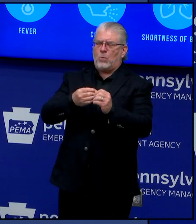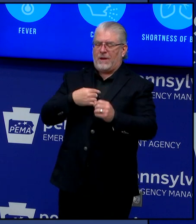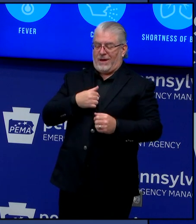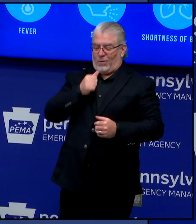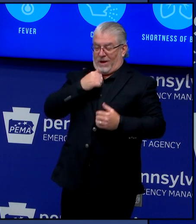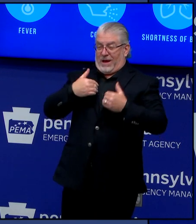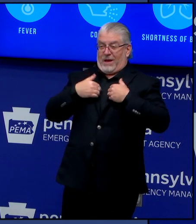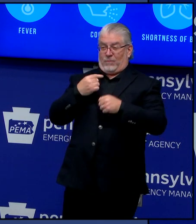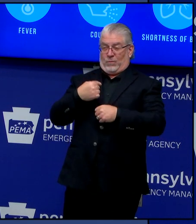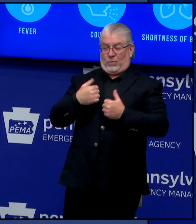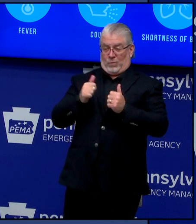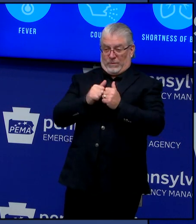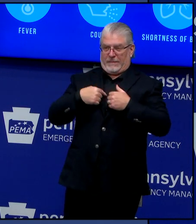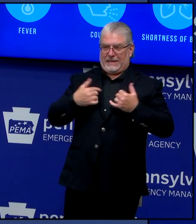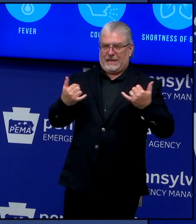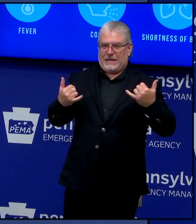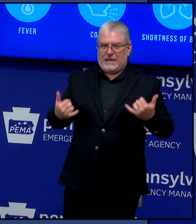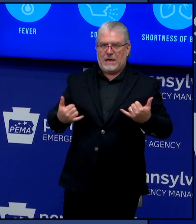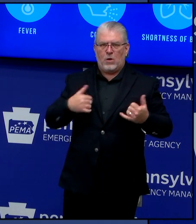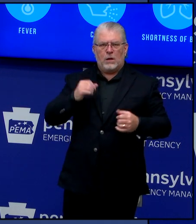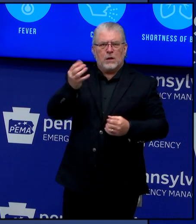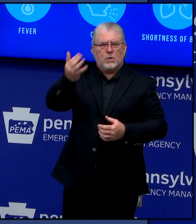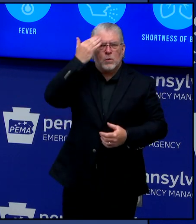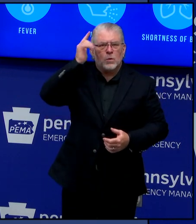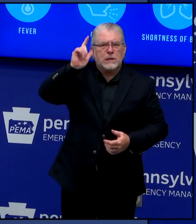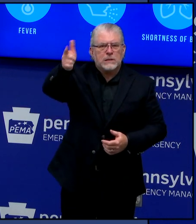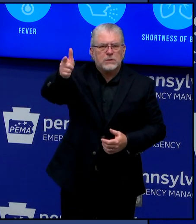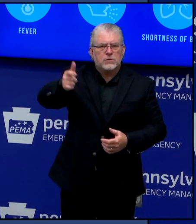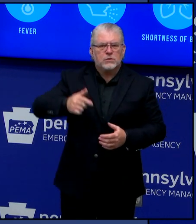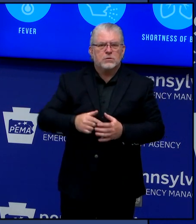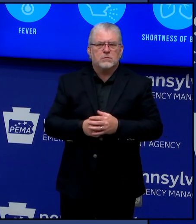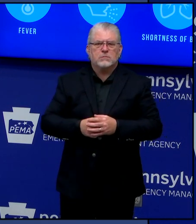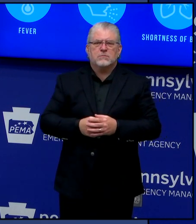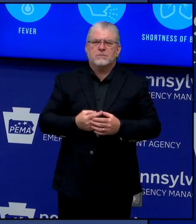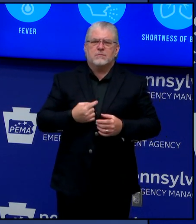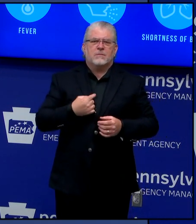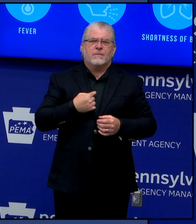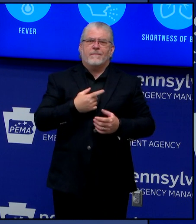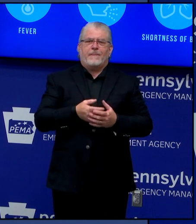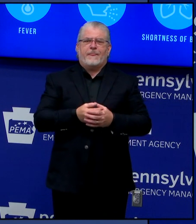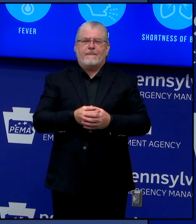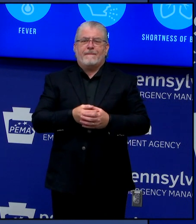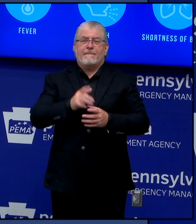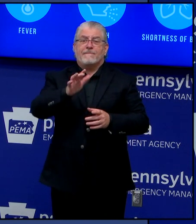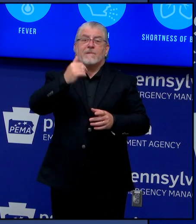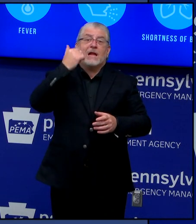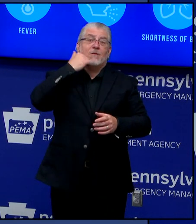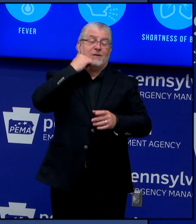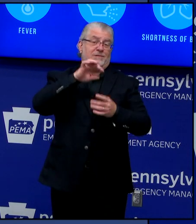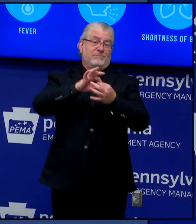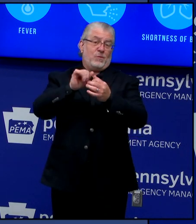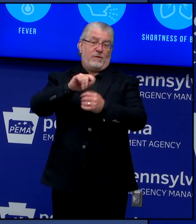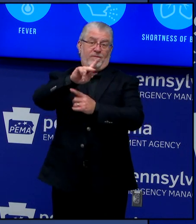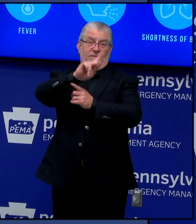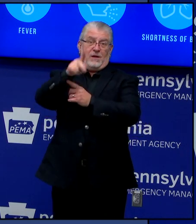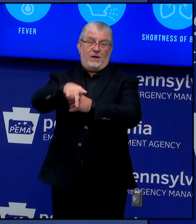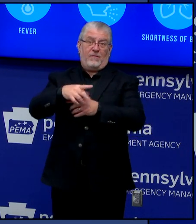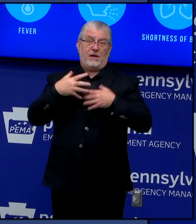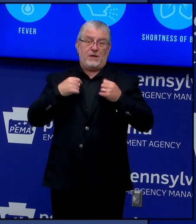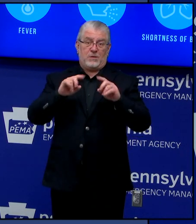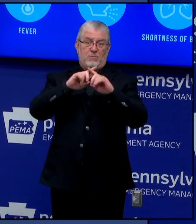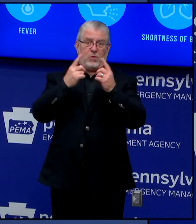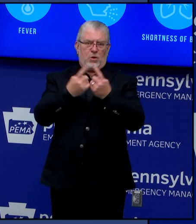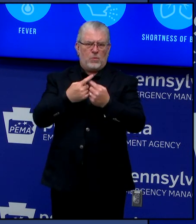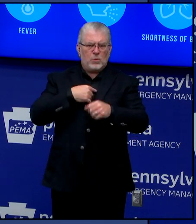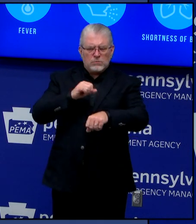working daily now with the Philadelphia Health Department in terms of reconciliation. We're working on personnel and IT fixes in terms of